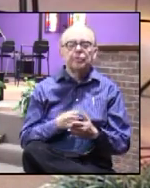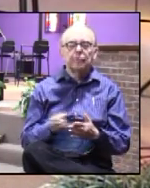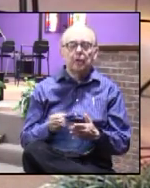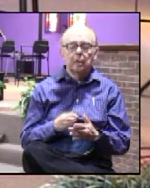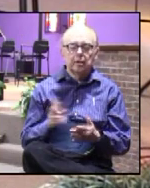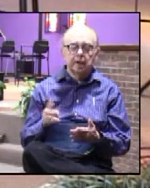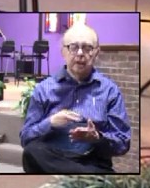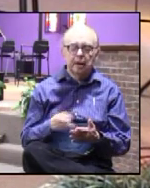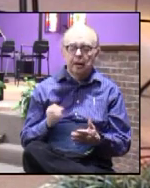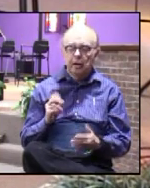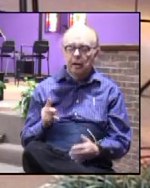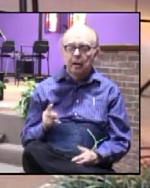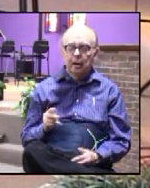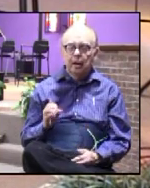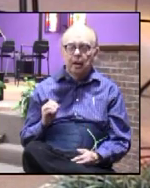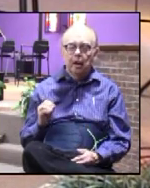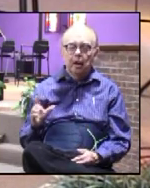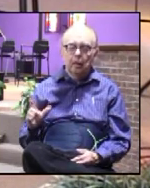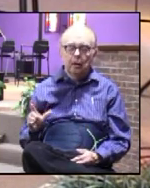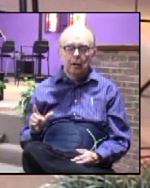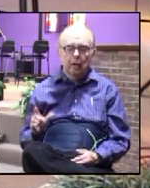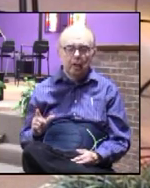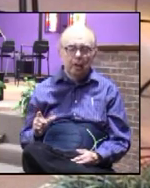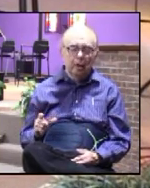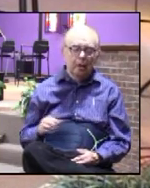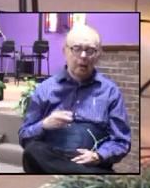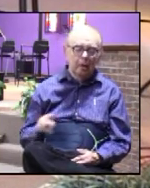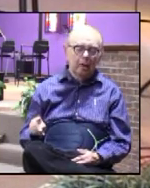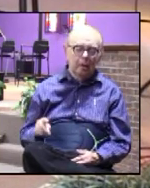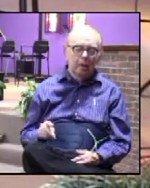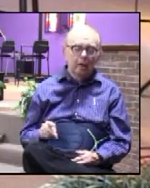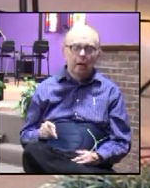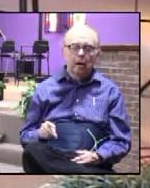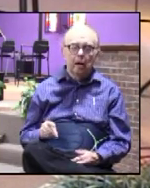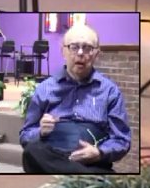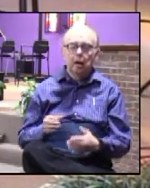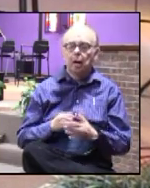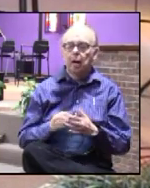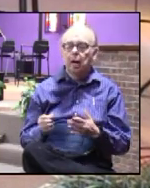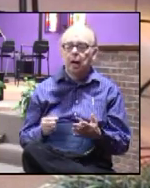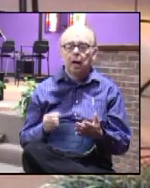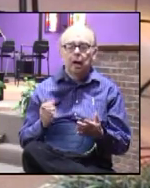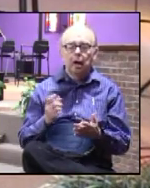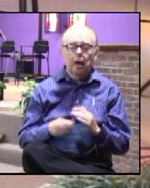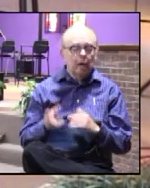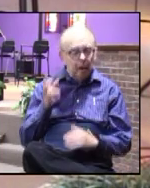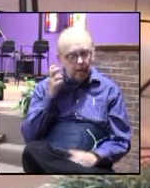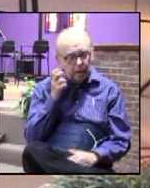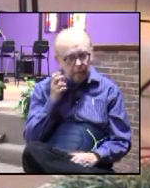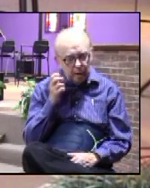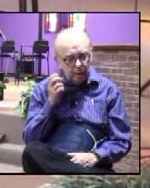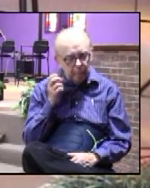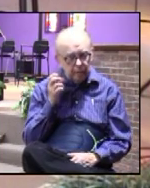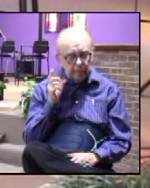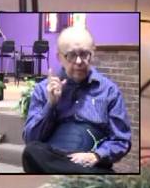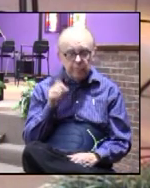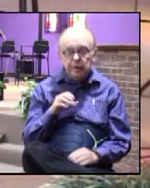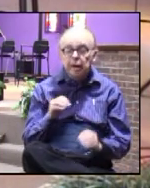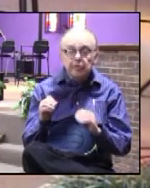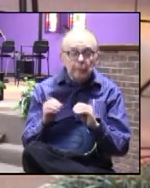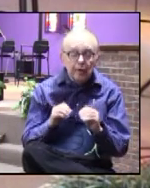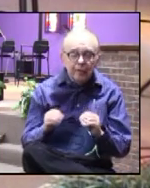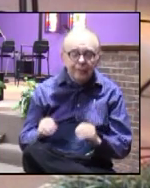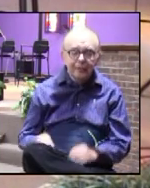I said, okay, cool. And so we put on the song, and what I hear is this, you gotta move.